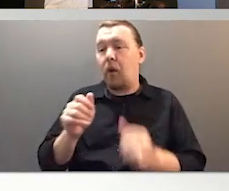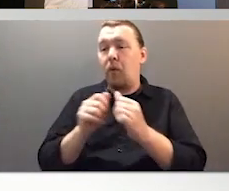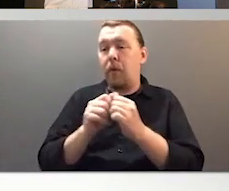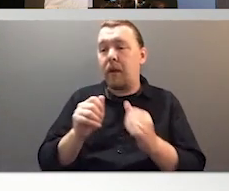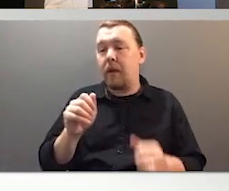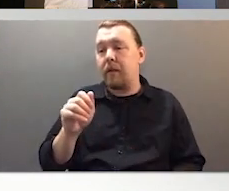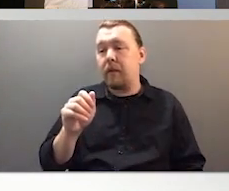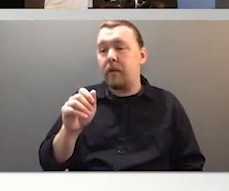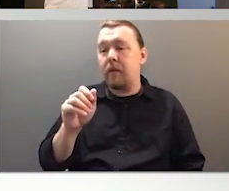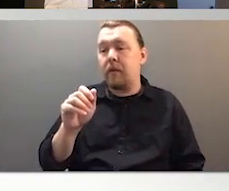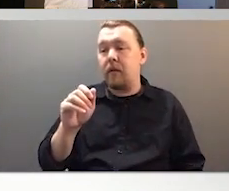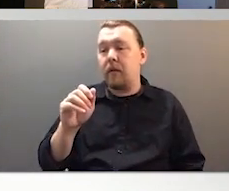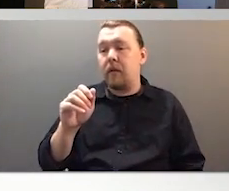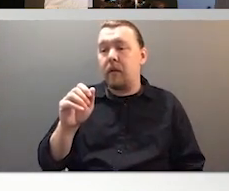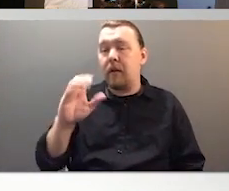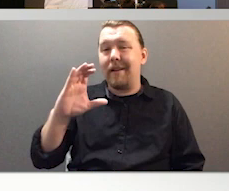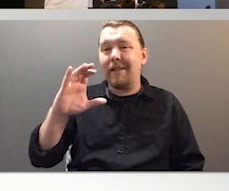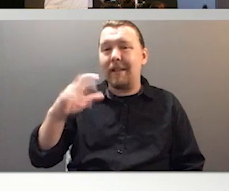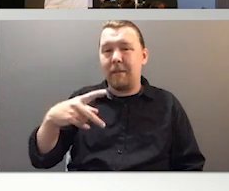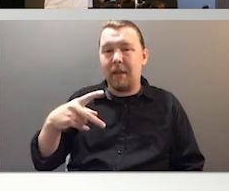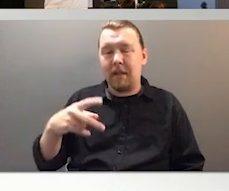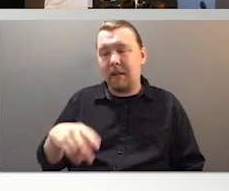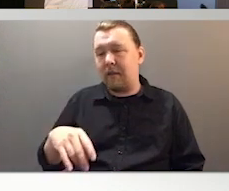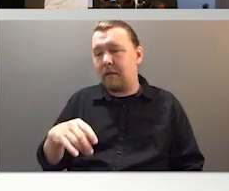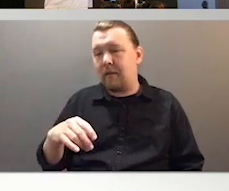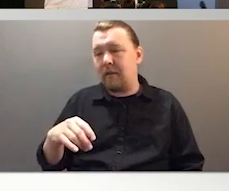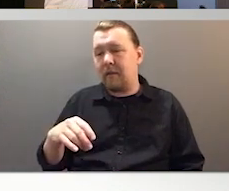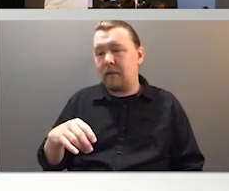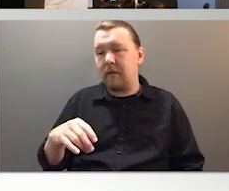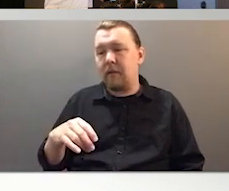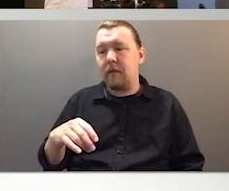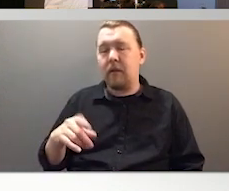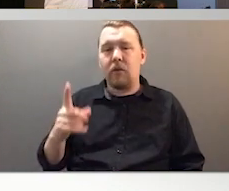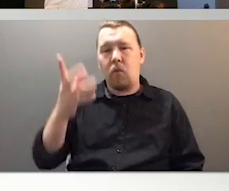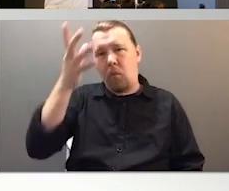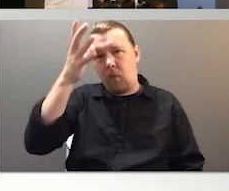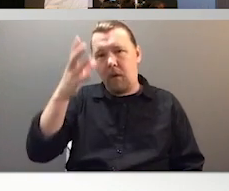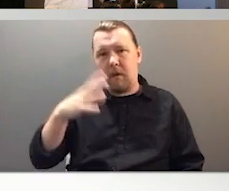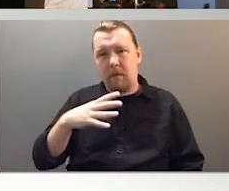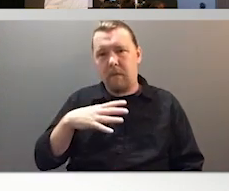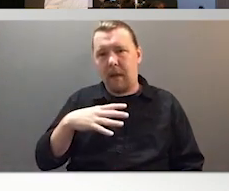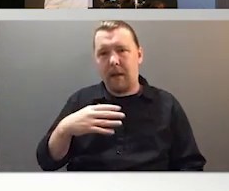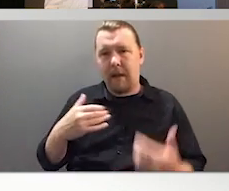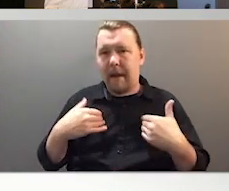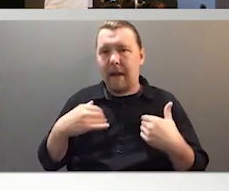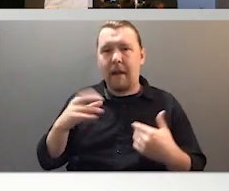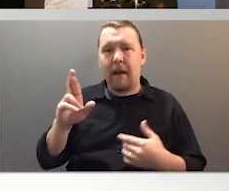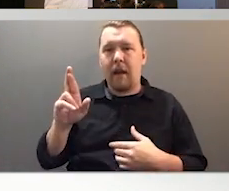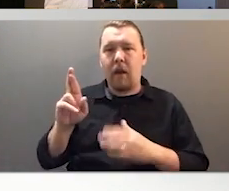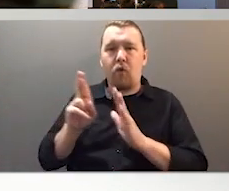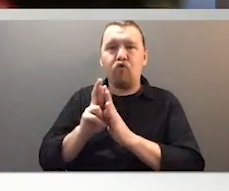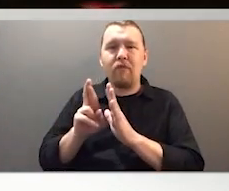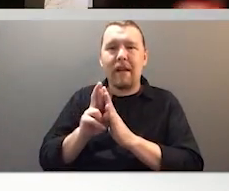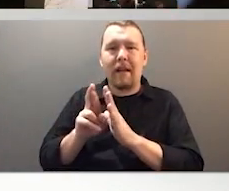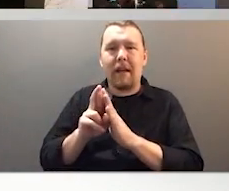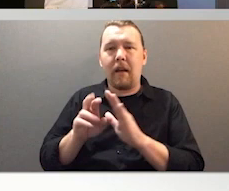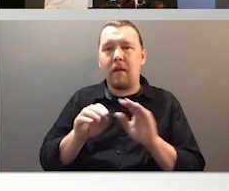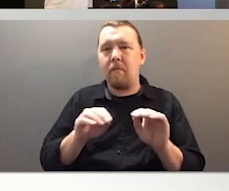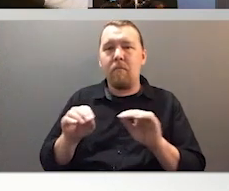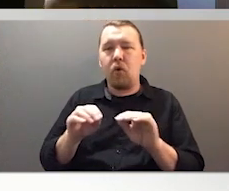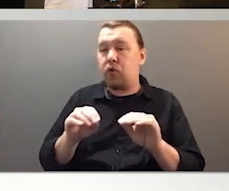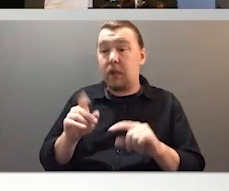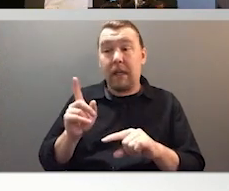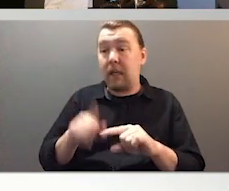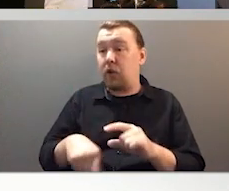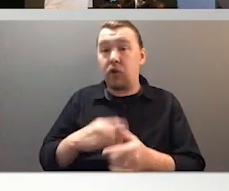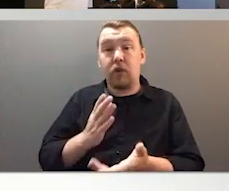The one gentleman had this ringing motion that he could not stop. It was this involuntary. So going back to those things